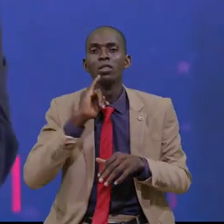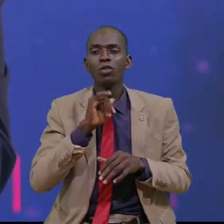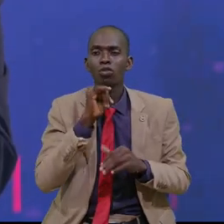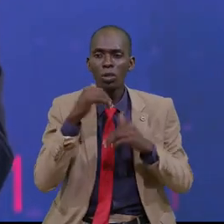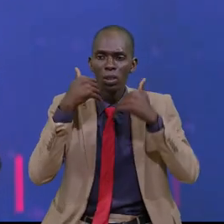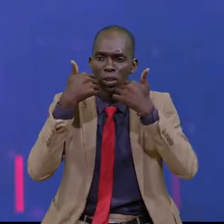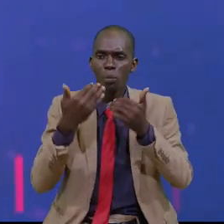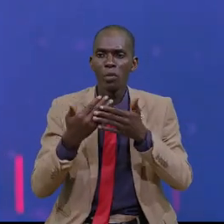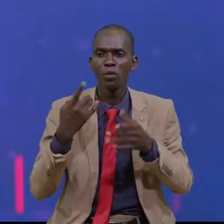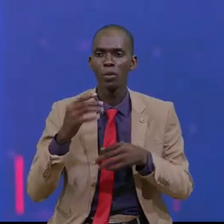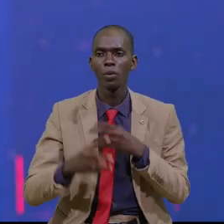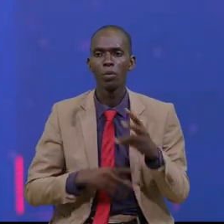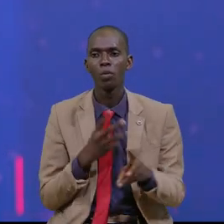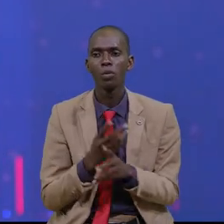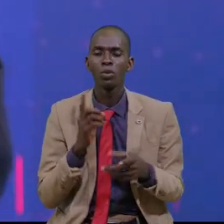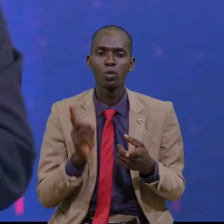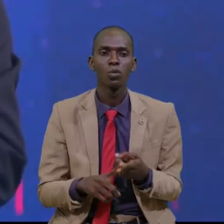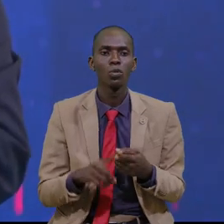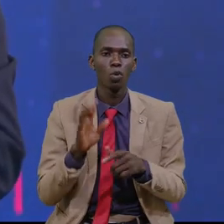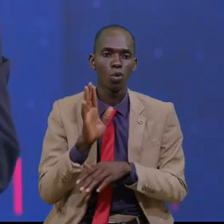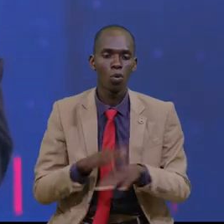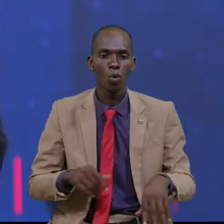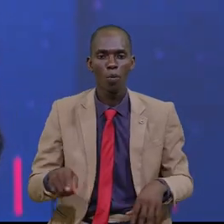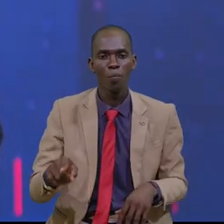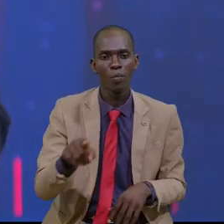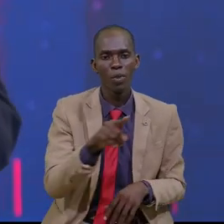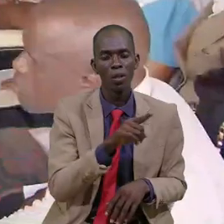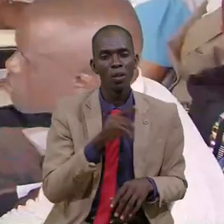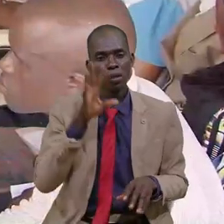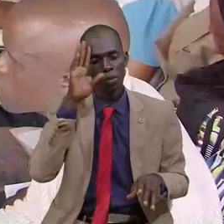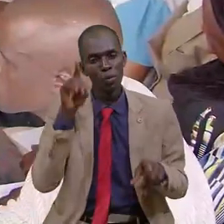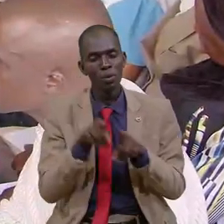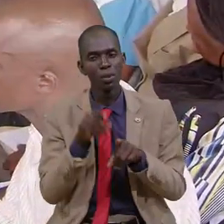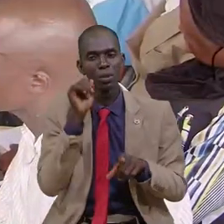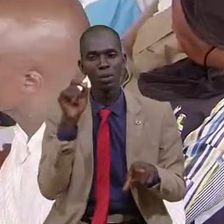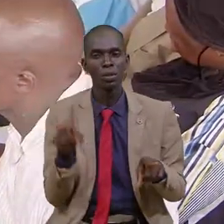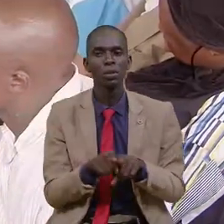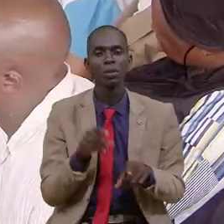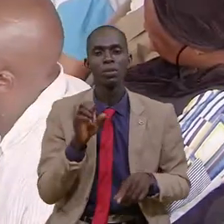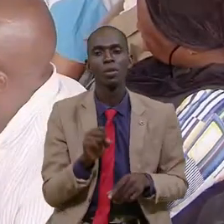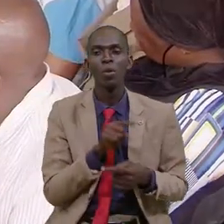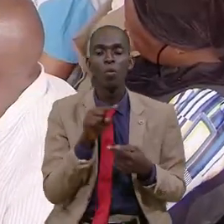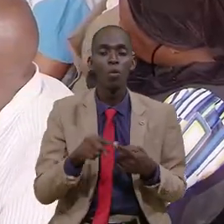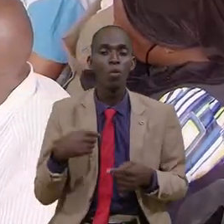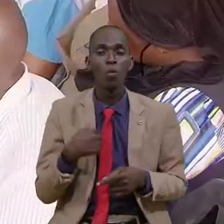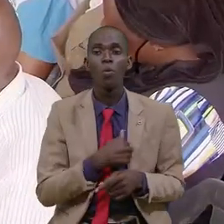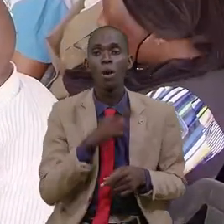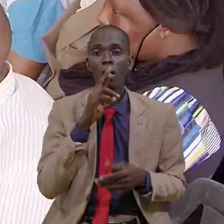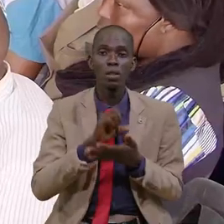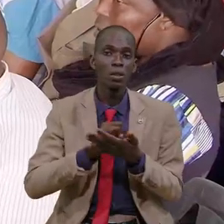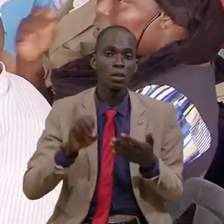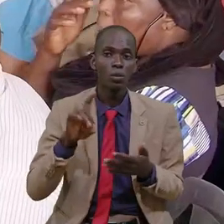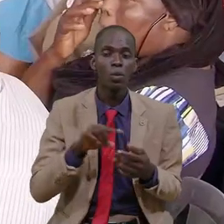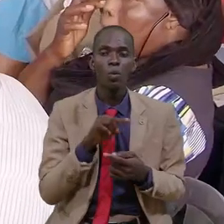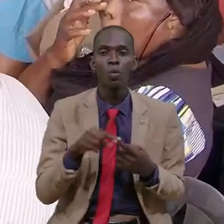the world to call them brethren. When we're sanctified, when we're purged